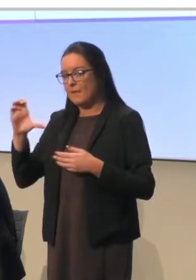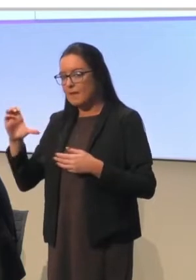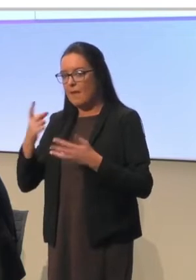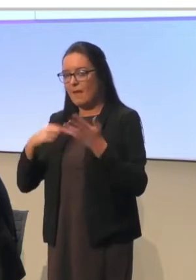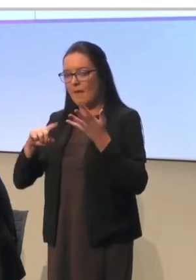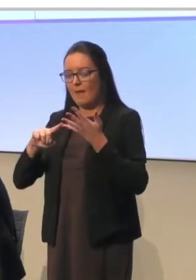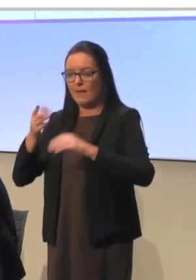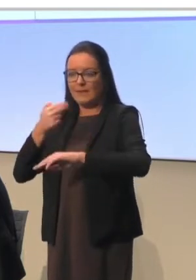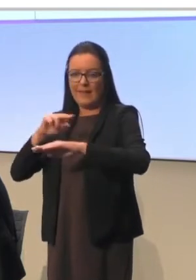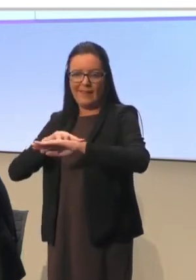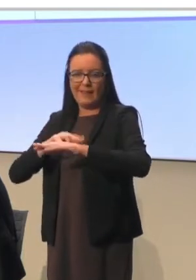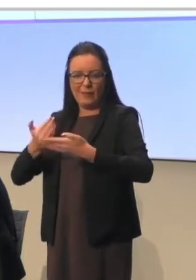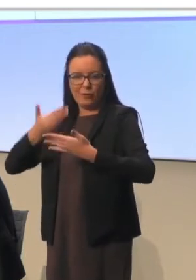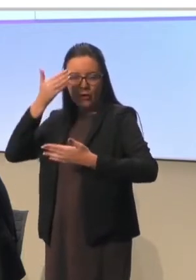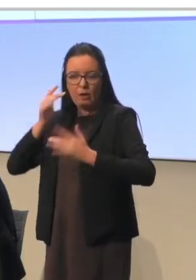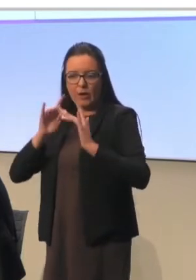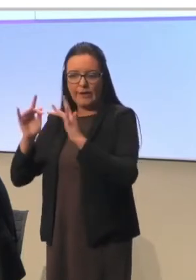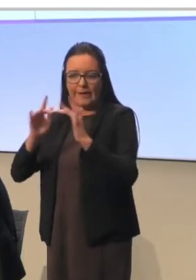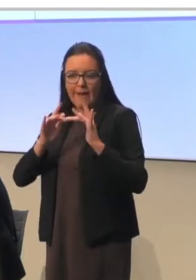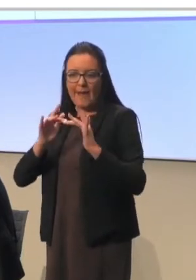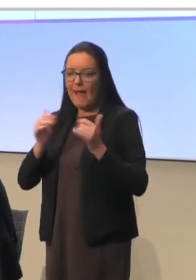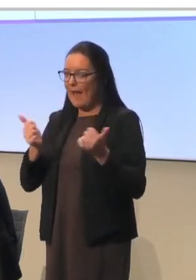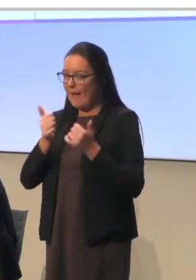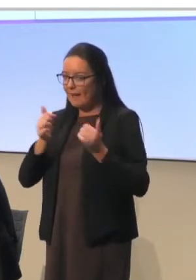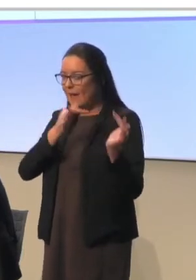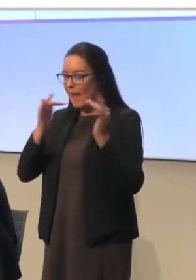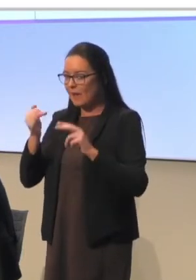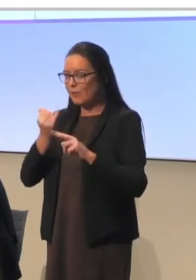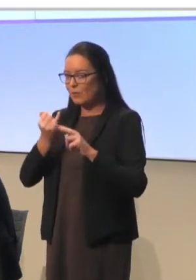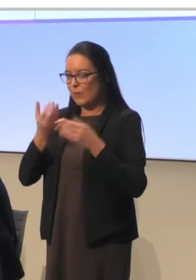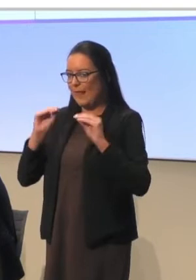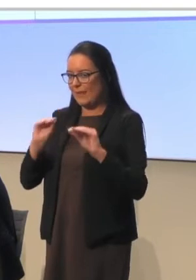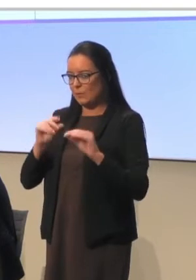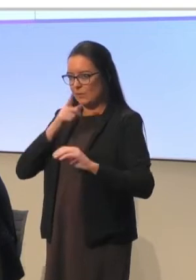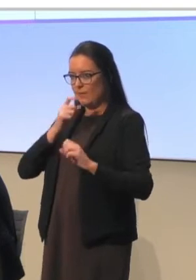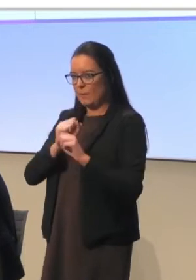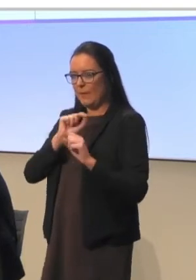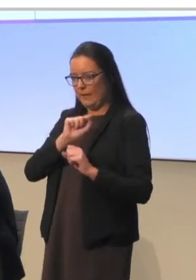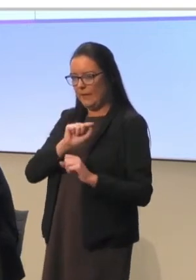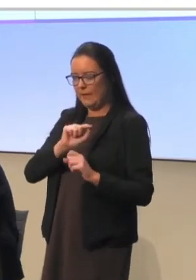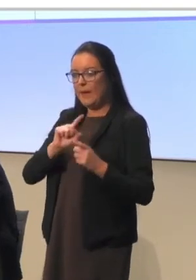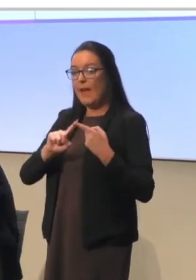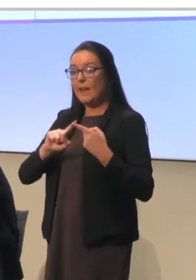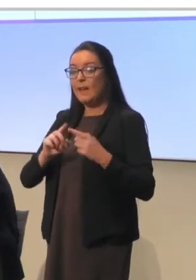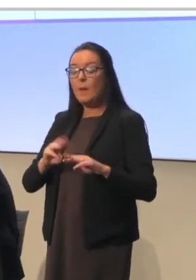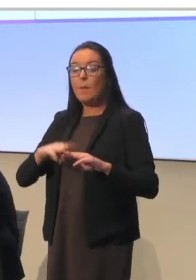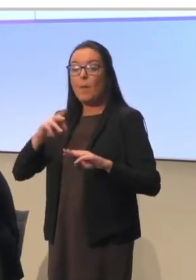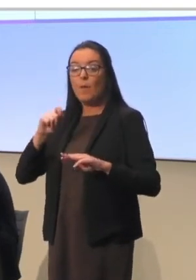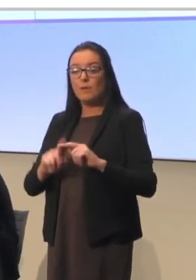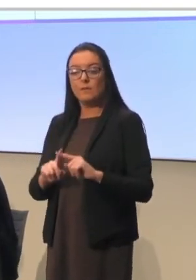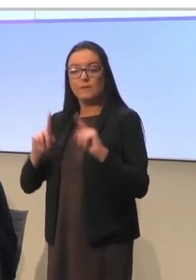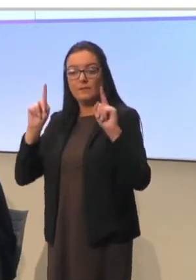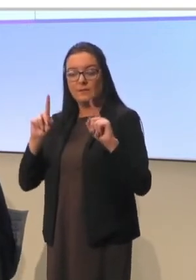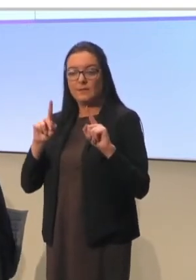Learning Network and things like that. So any sort of post-school education was covered by that. And that most of this difference was made up